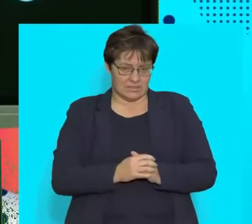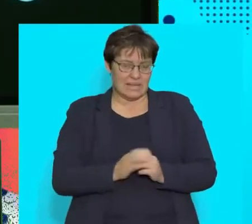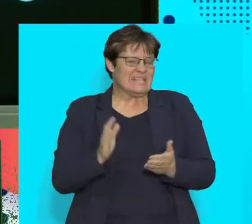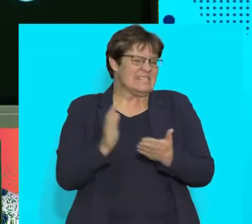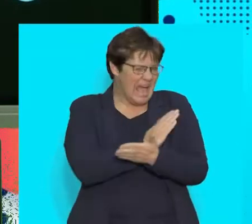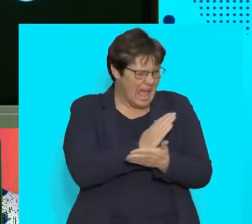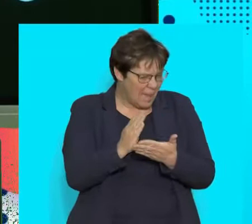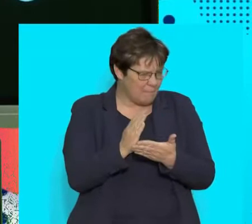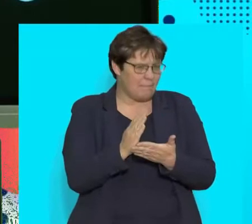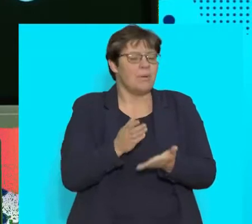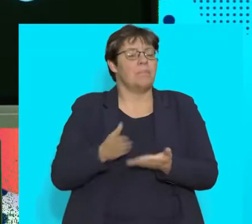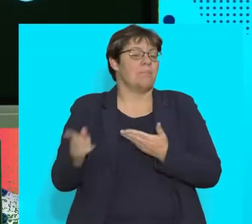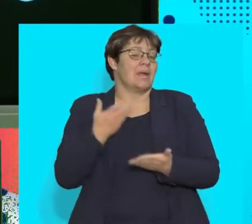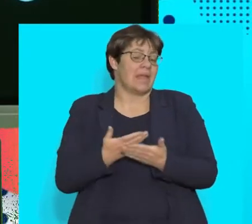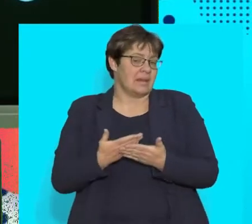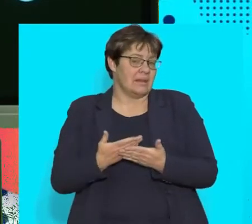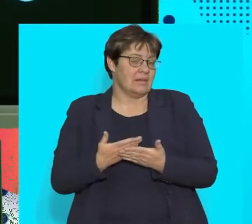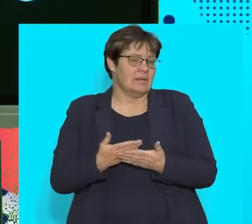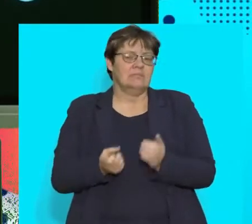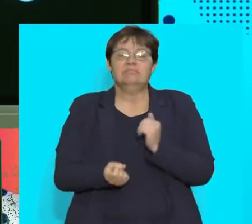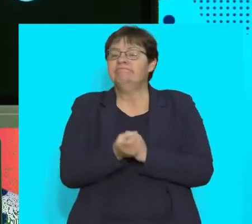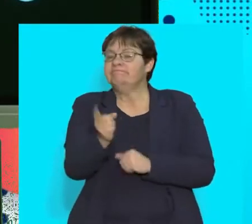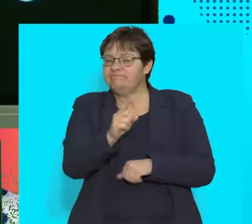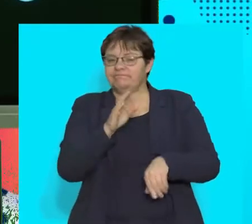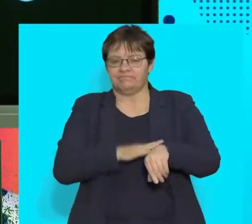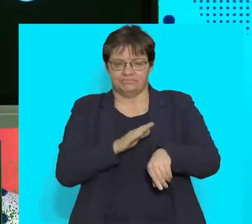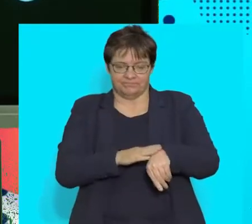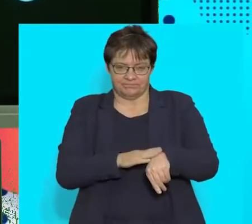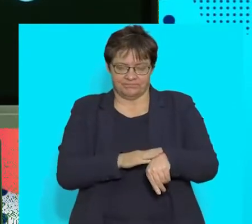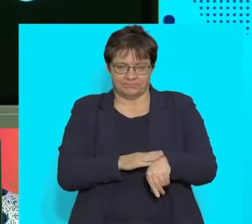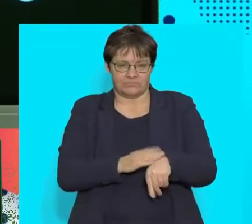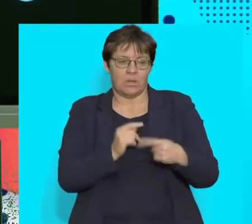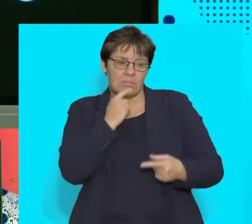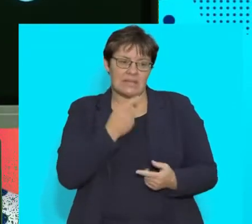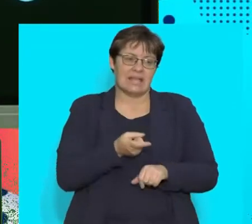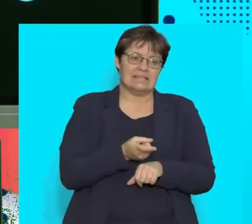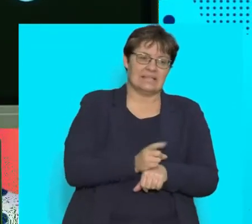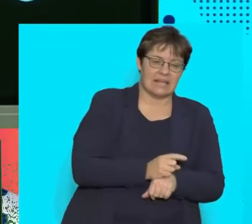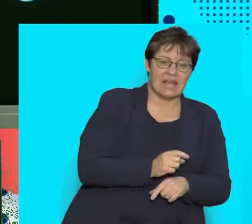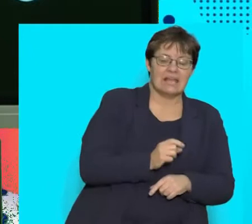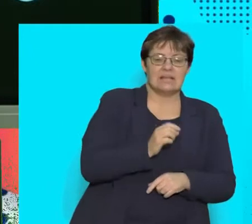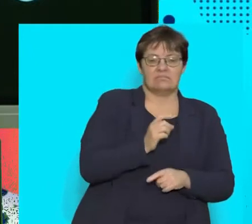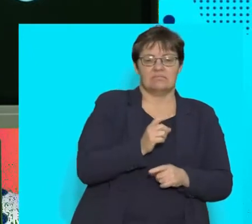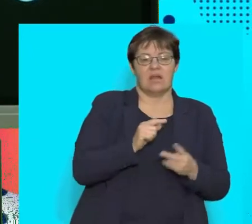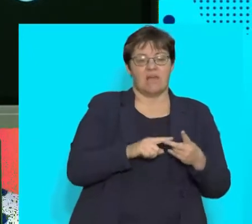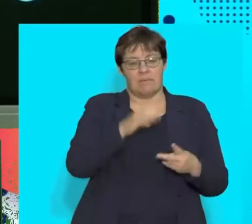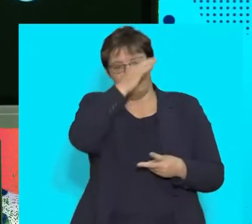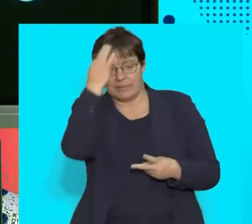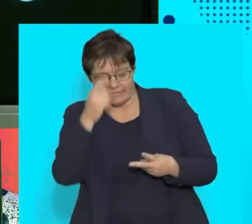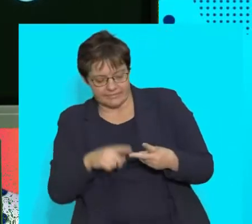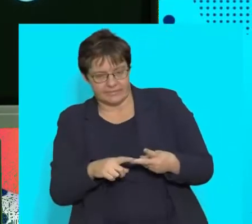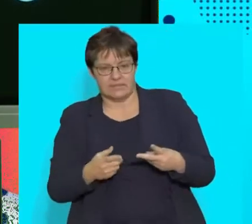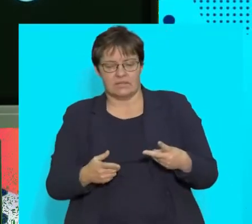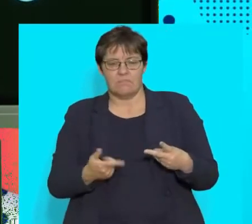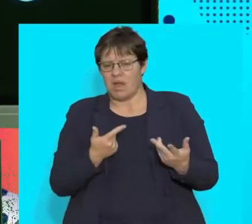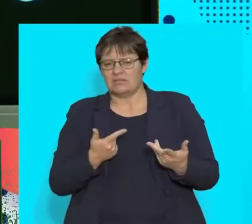some exceptions to that rule, and those particularly occur with time. Sometimes instead of using seconds, we might use